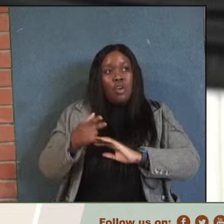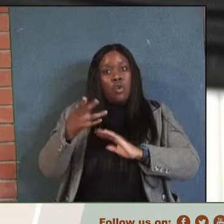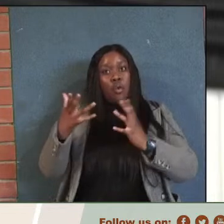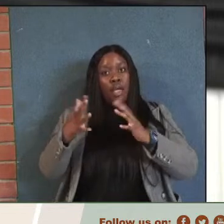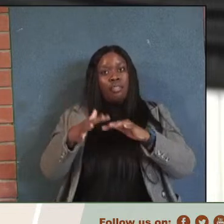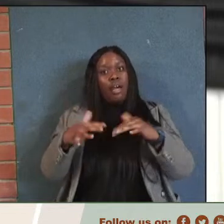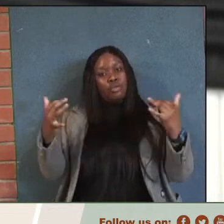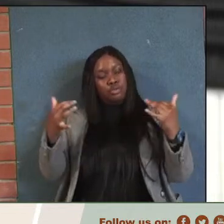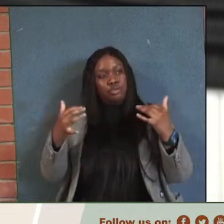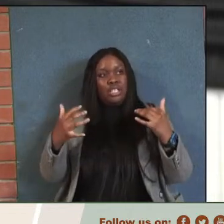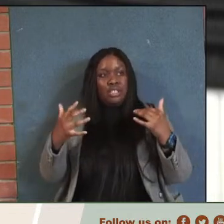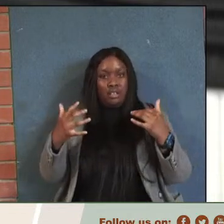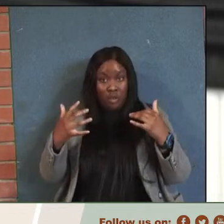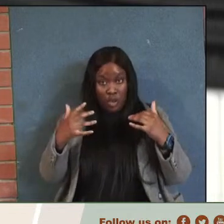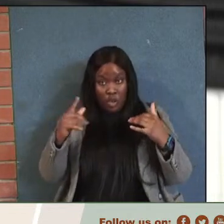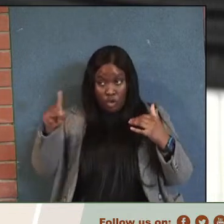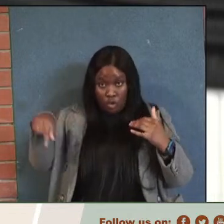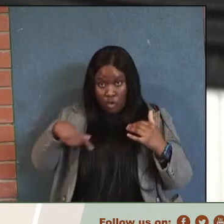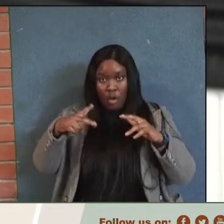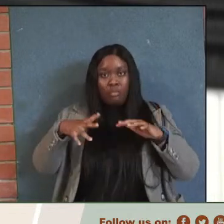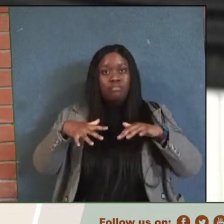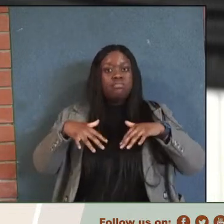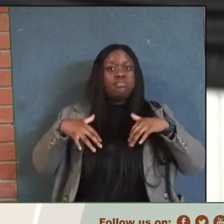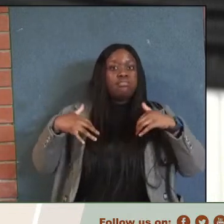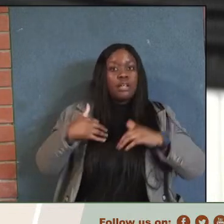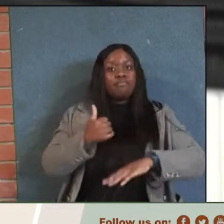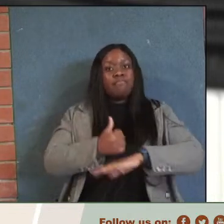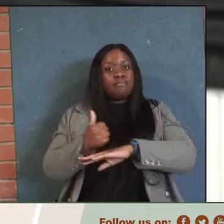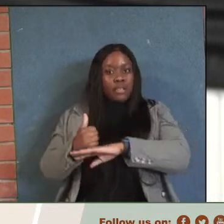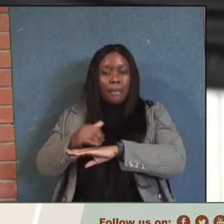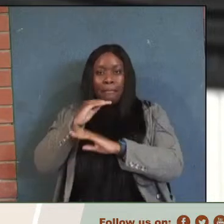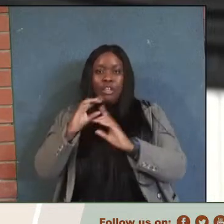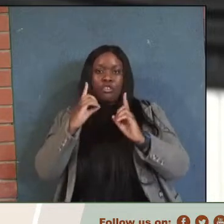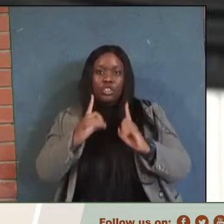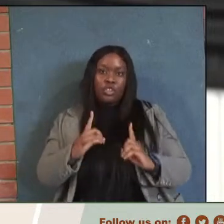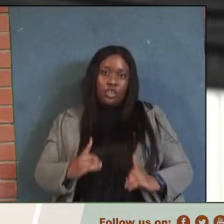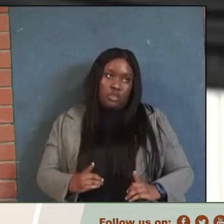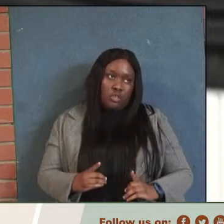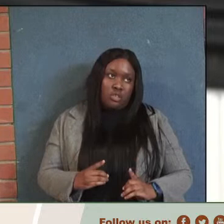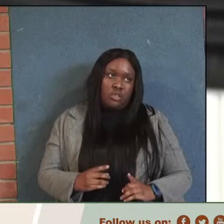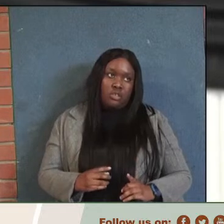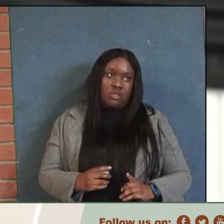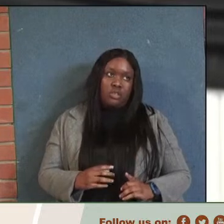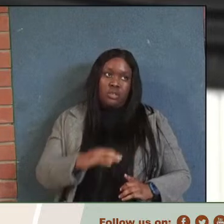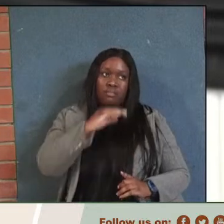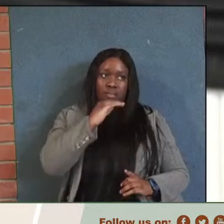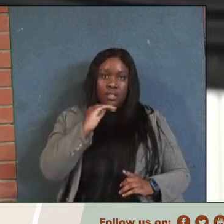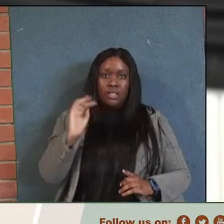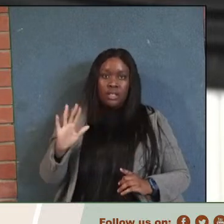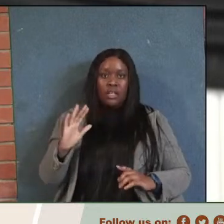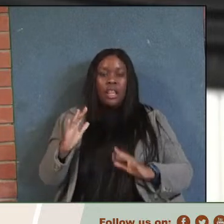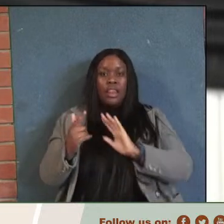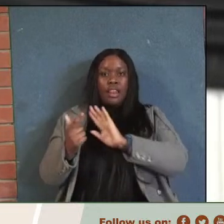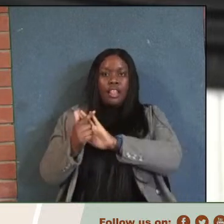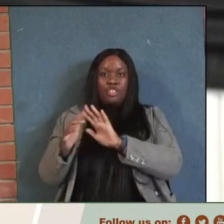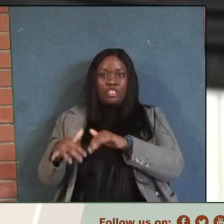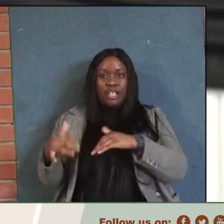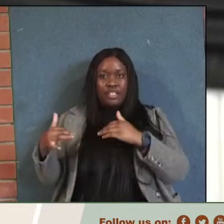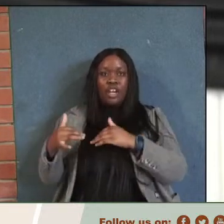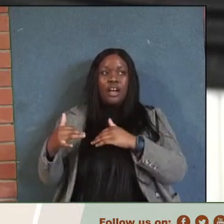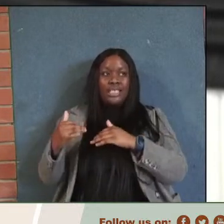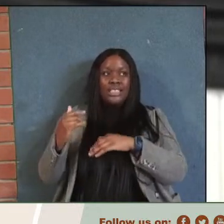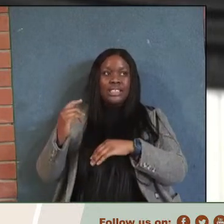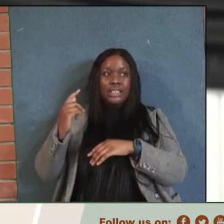House, now they are resolutions. They belong to the Speaker of the Legislature. Well,